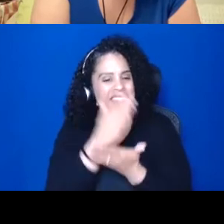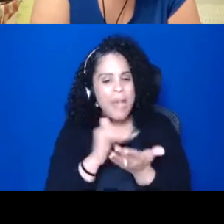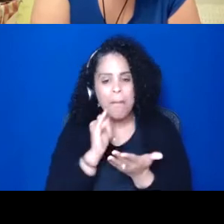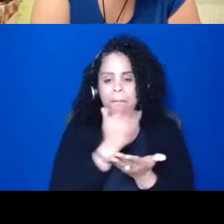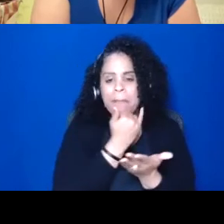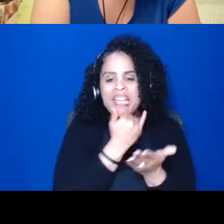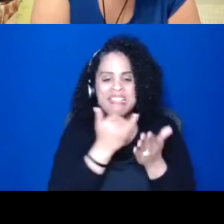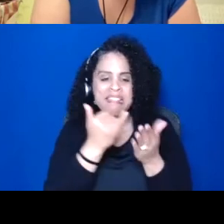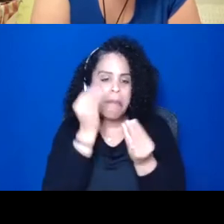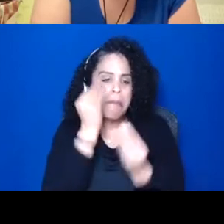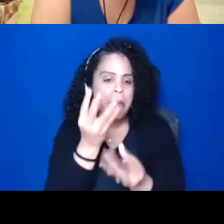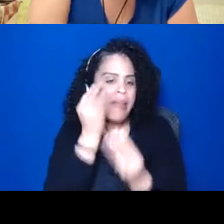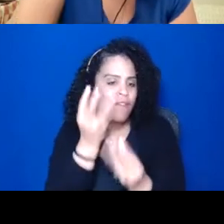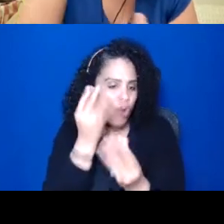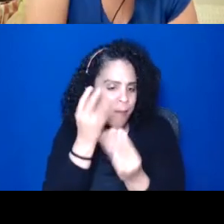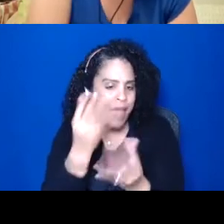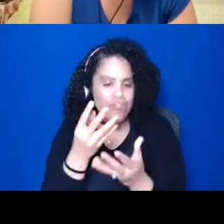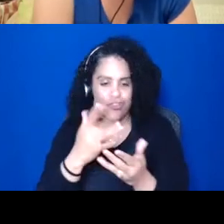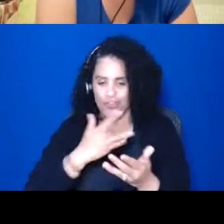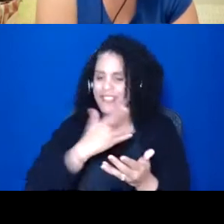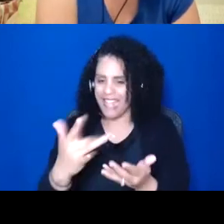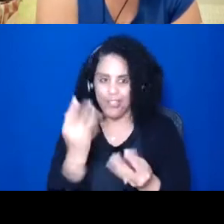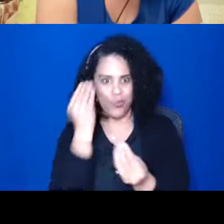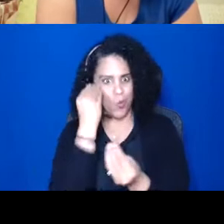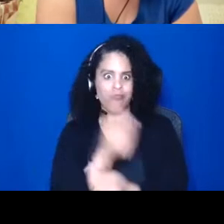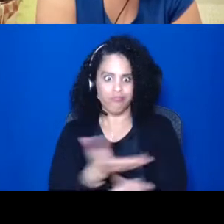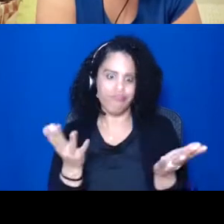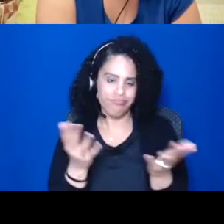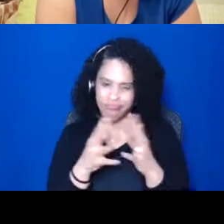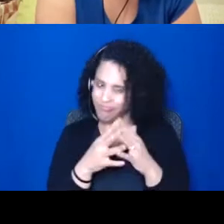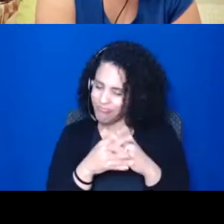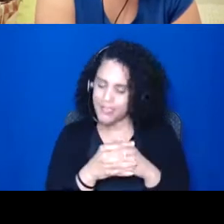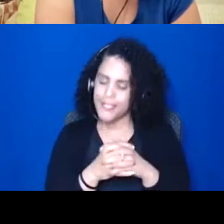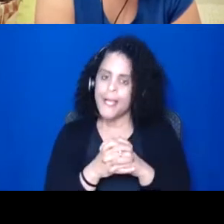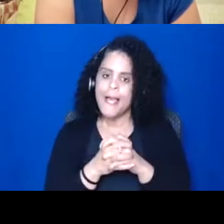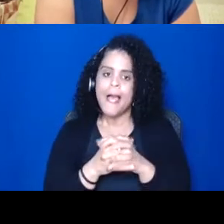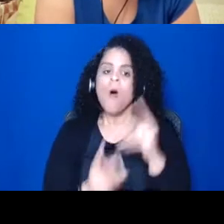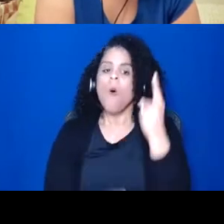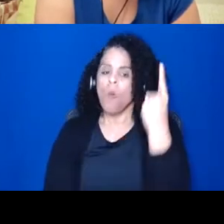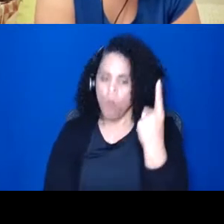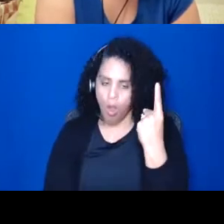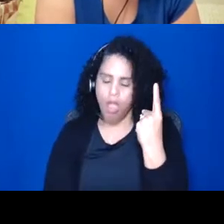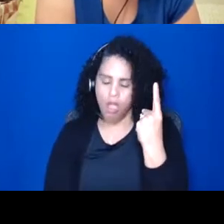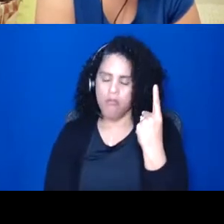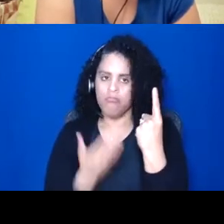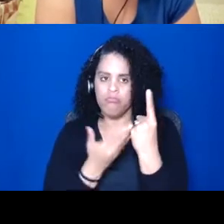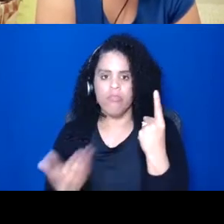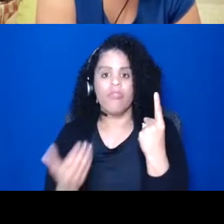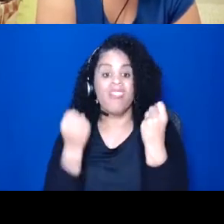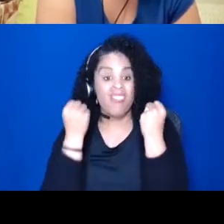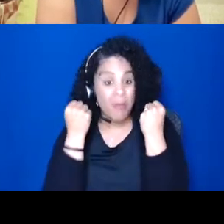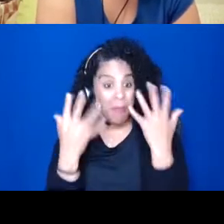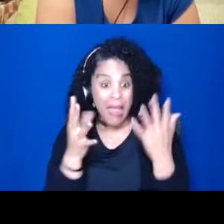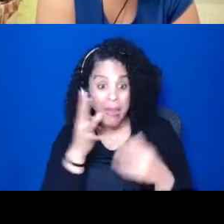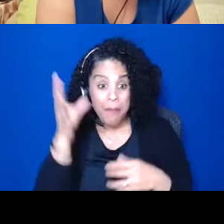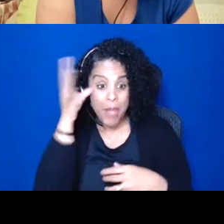information tends to be given about. One thing that a lot of parents